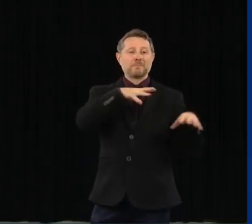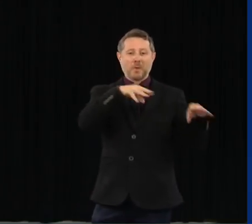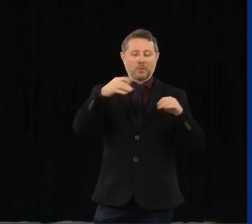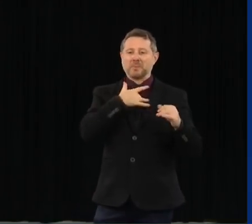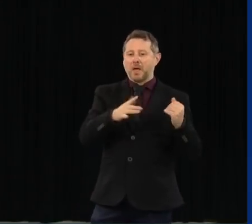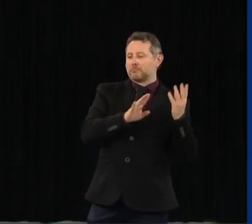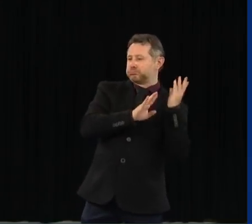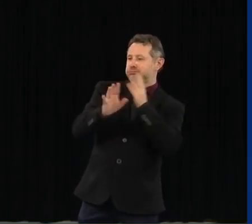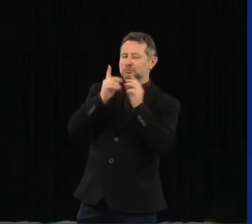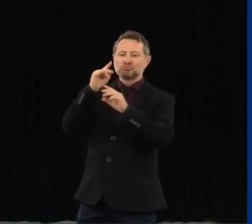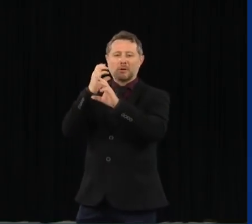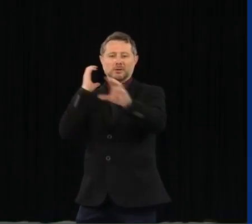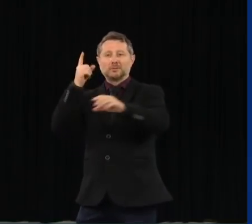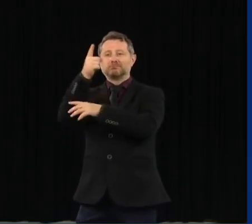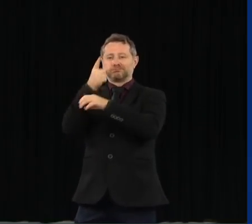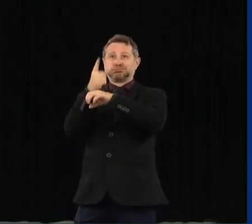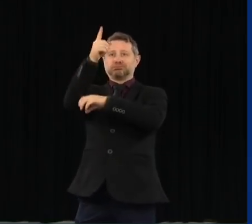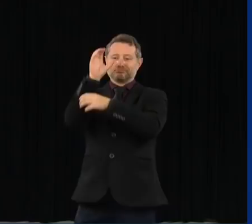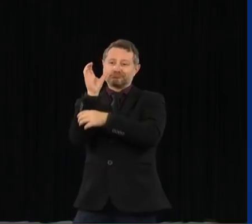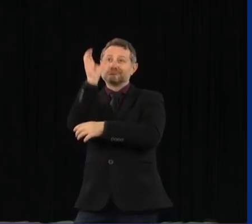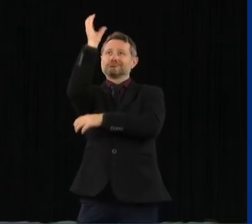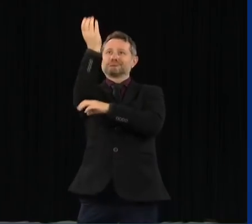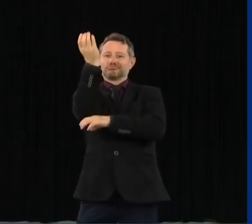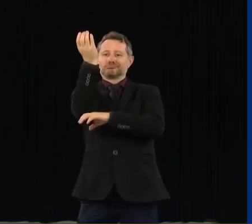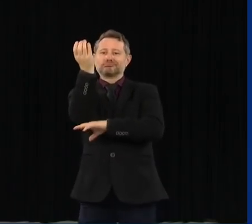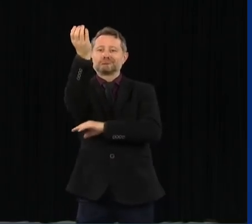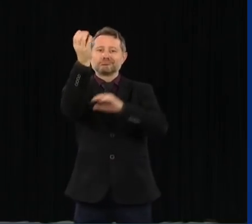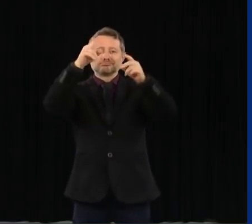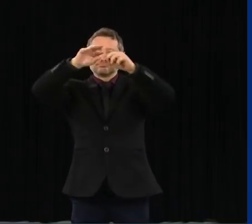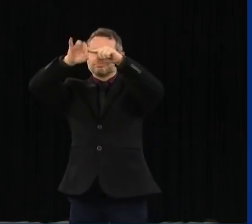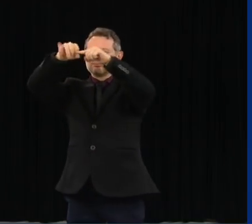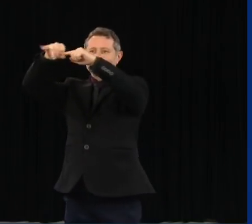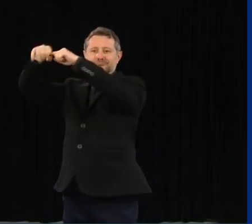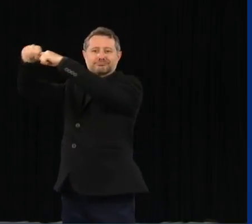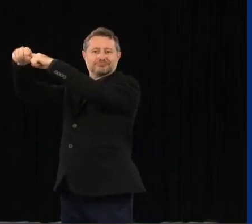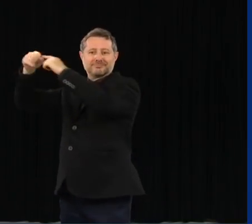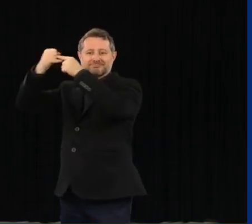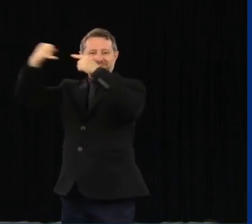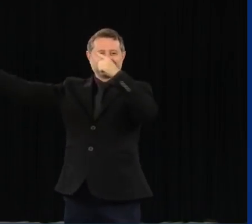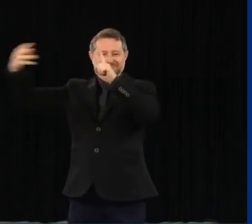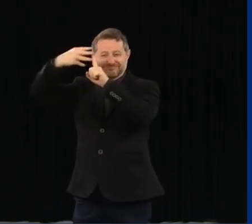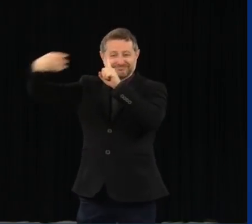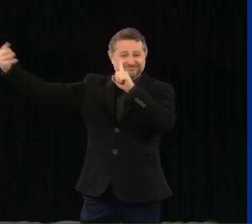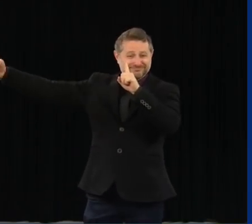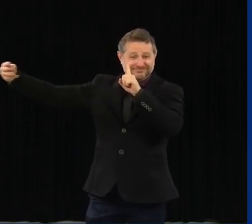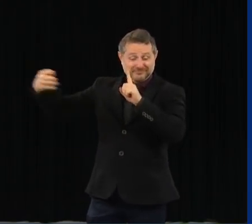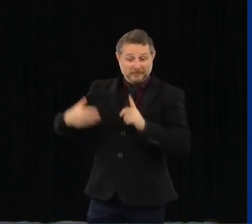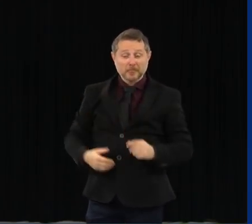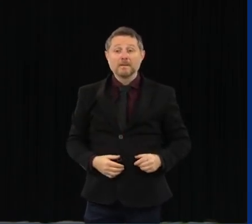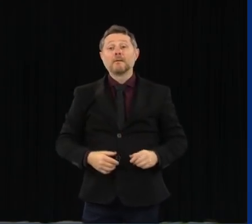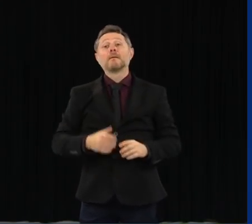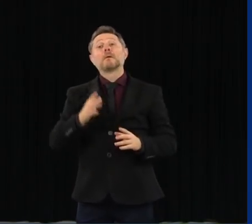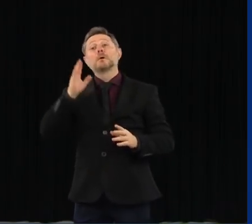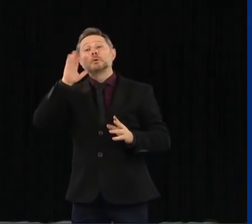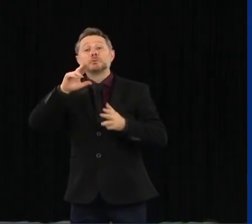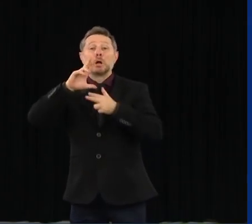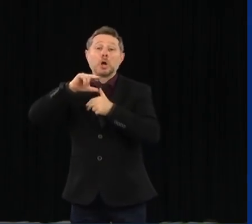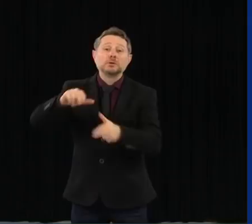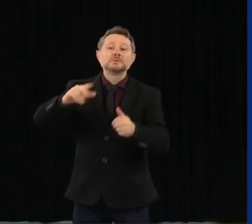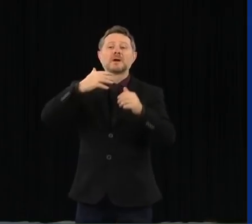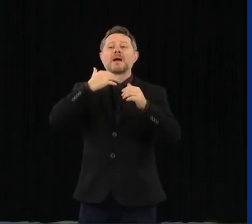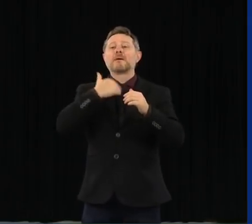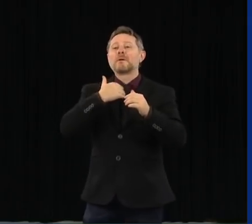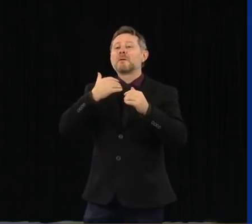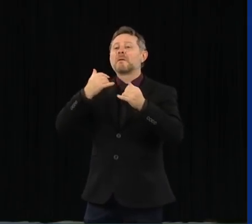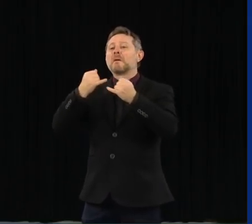descend on that region that needs help, right? After a hurricane, power lines are down. You look at the highways, you see all